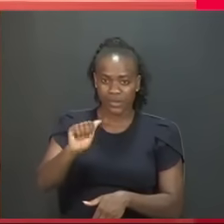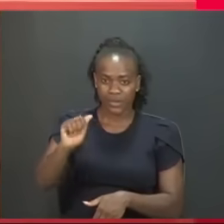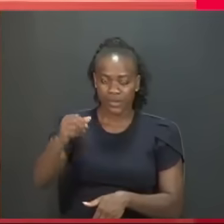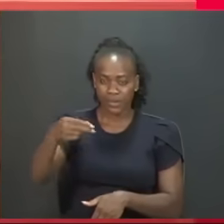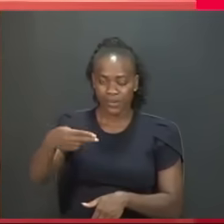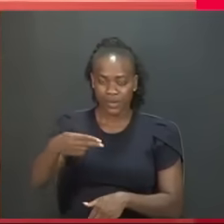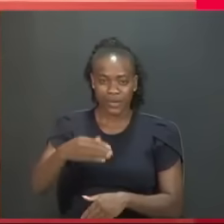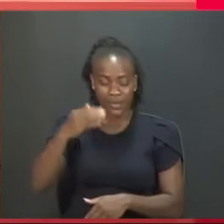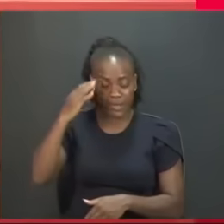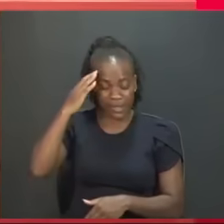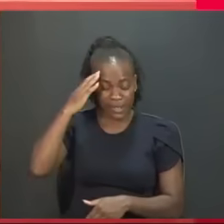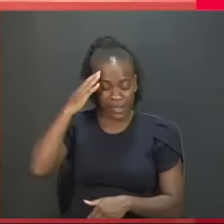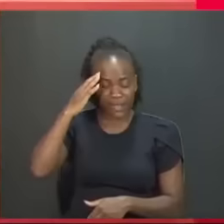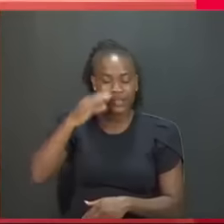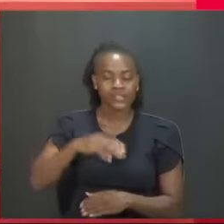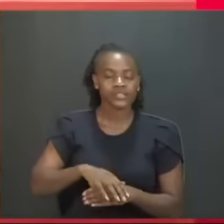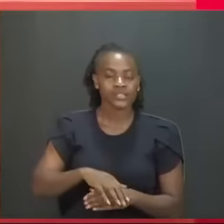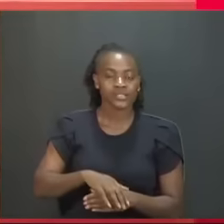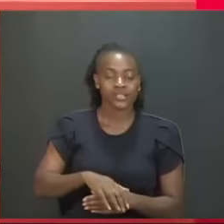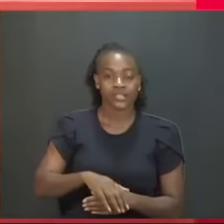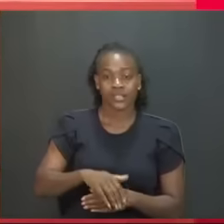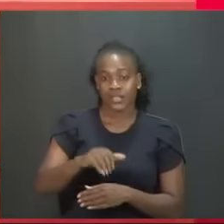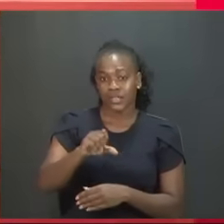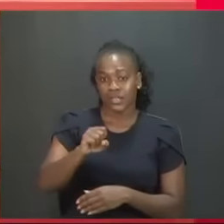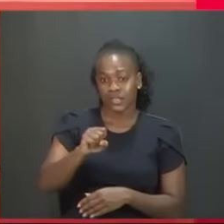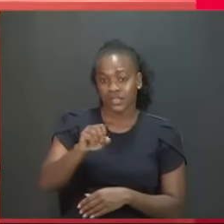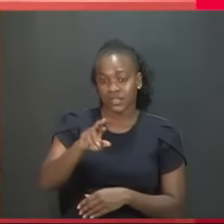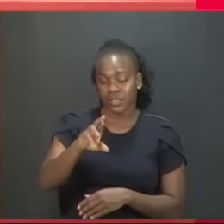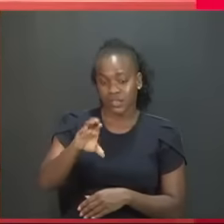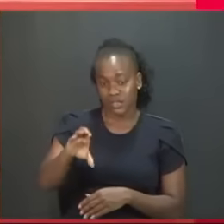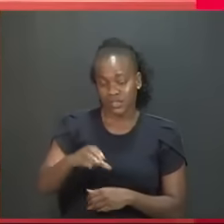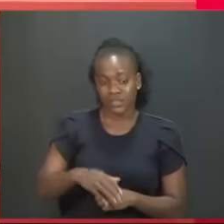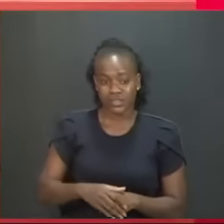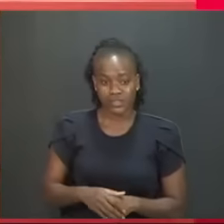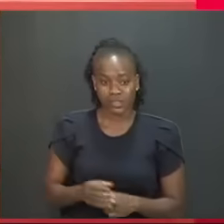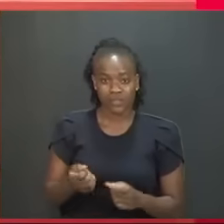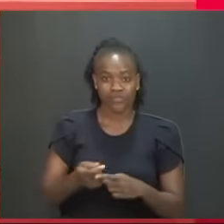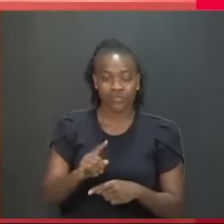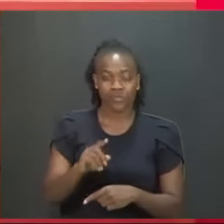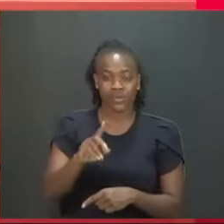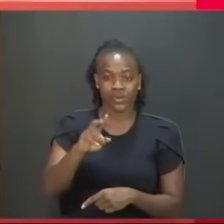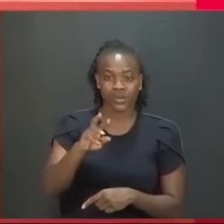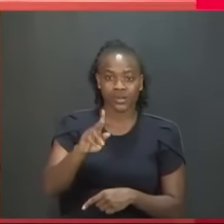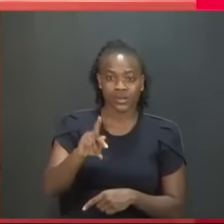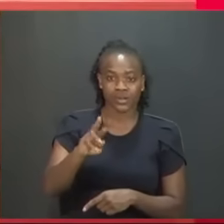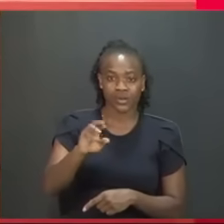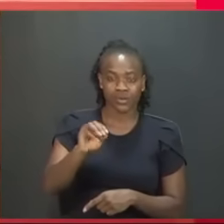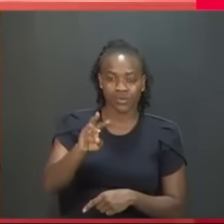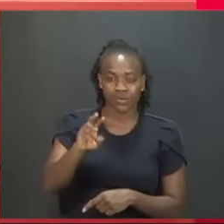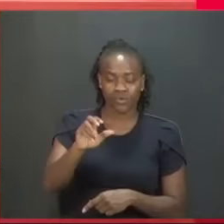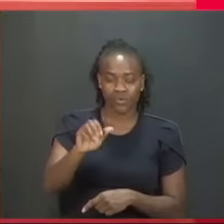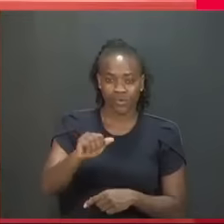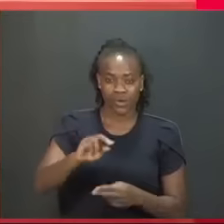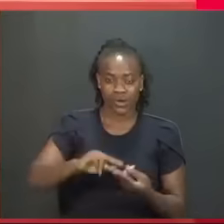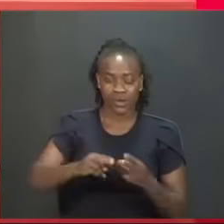head of the Student Representative Council. They are from Kroa constituency, they numbered